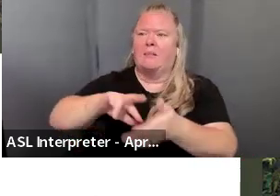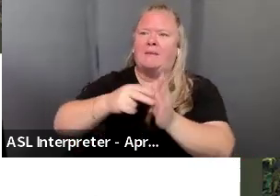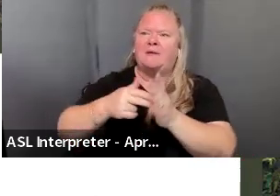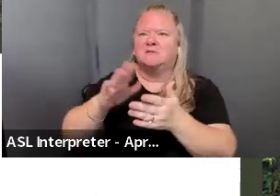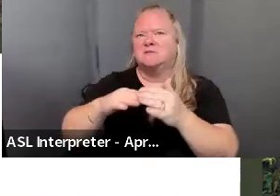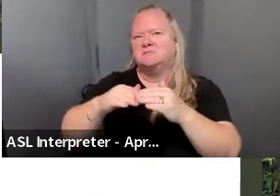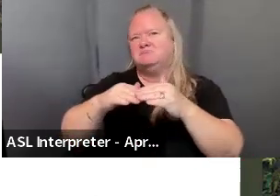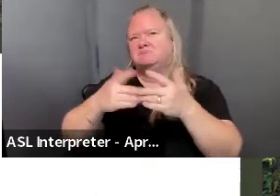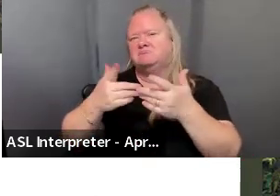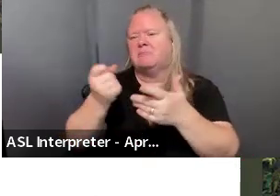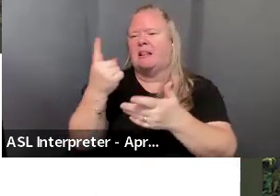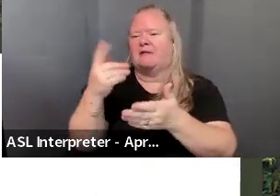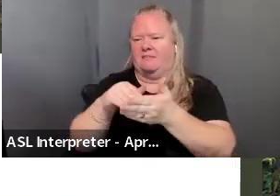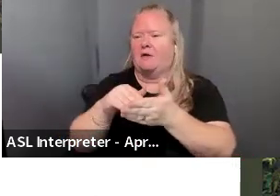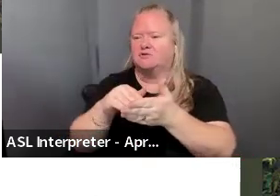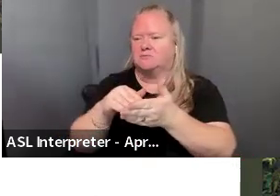just under